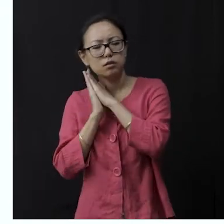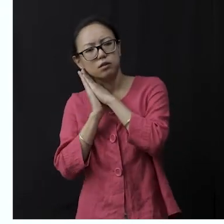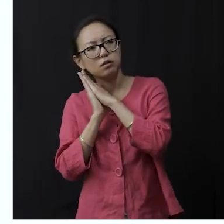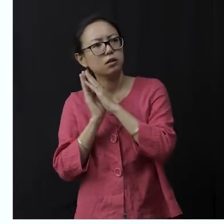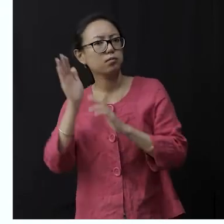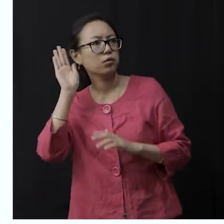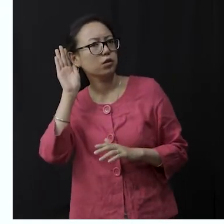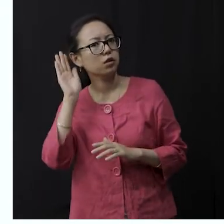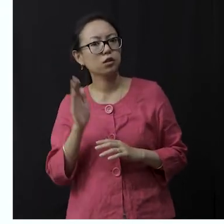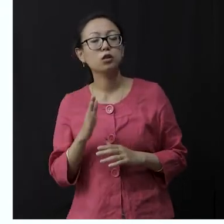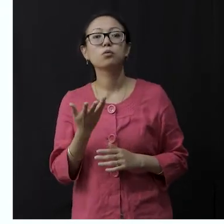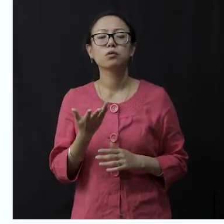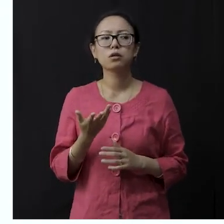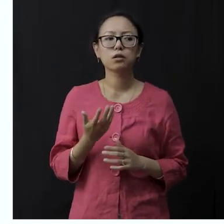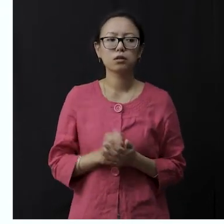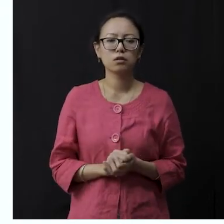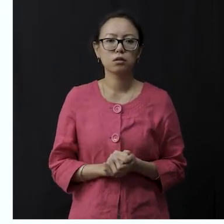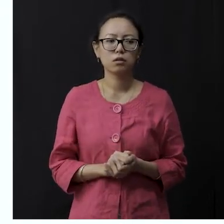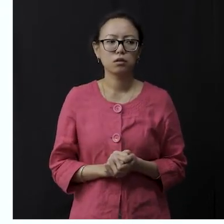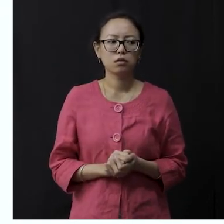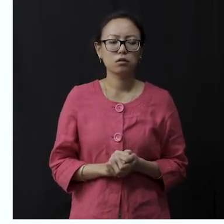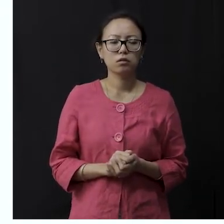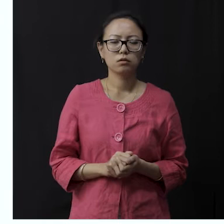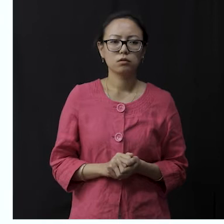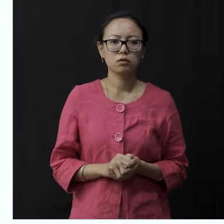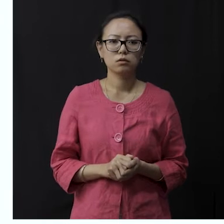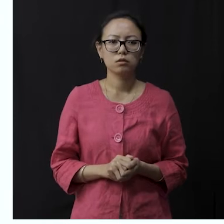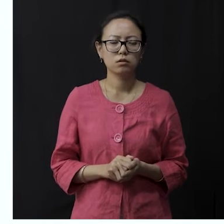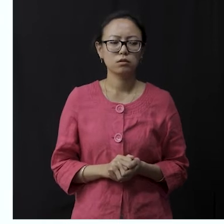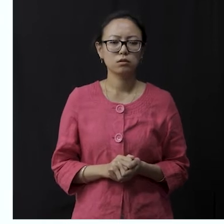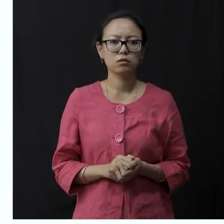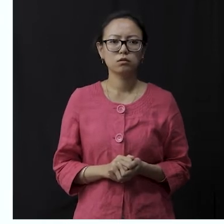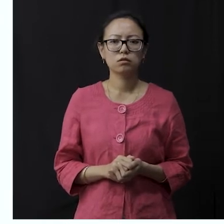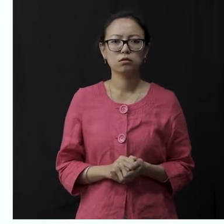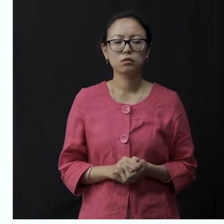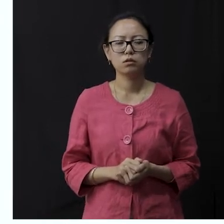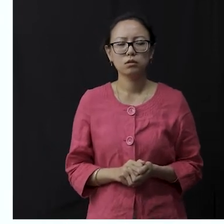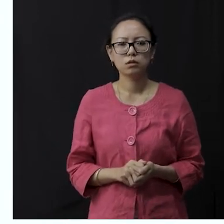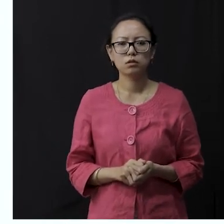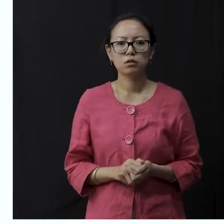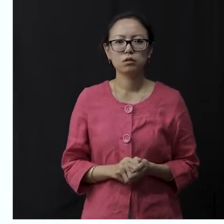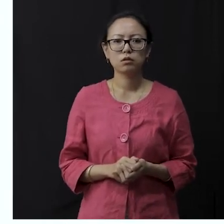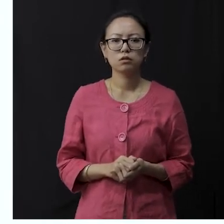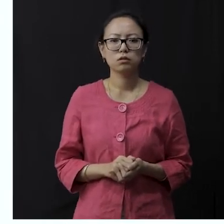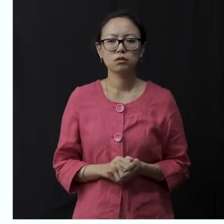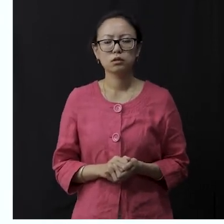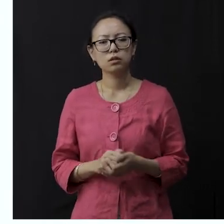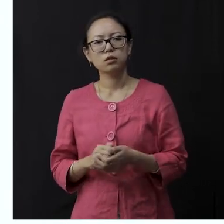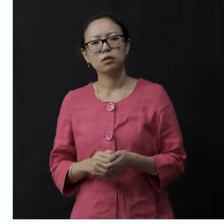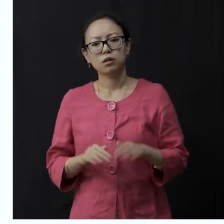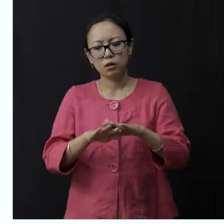when at night time, even if you don't sleep, when you stay awake at night, sometimes you hear the noise